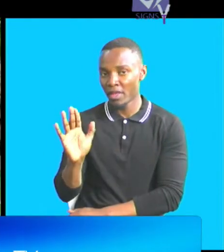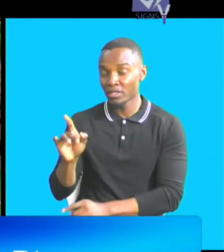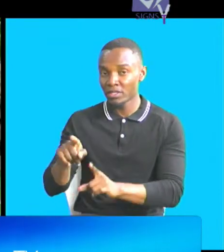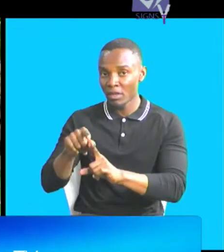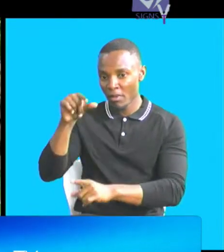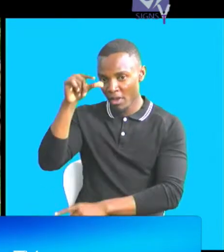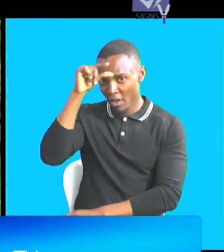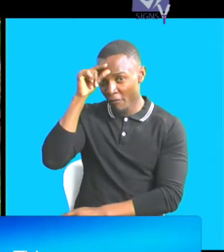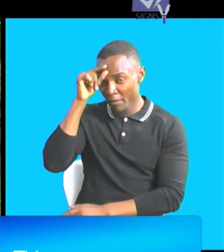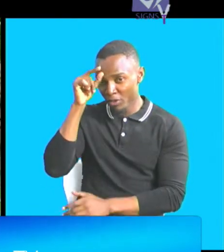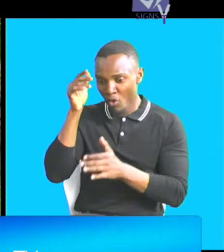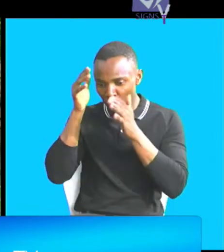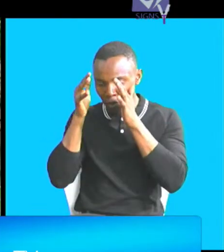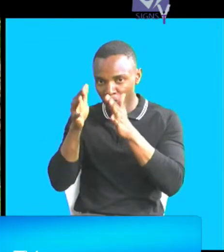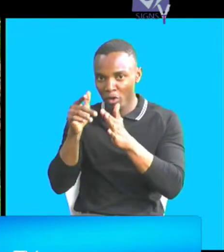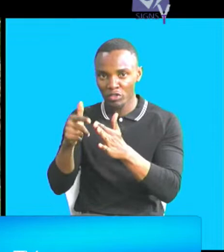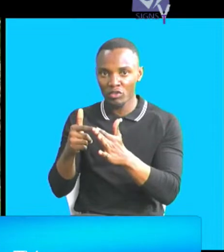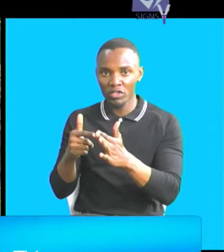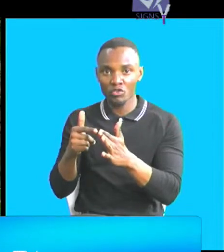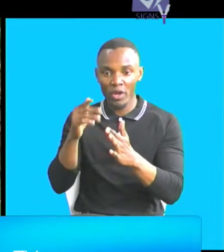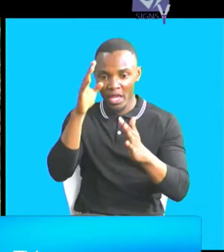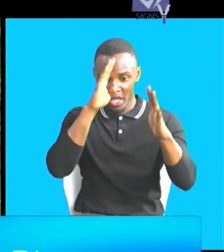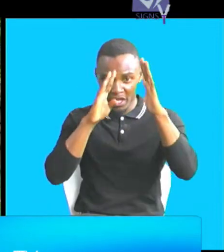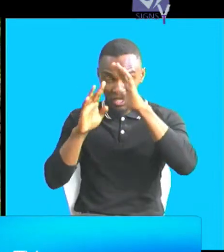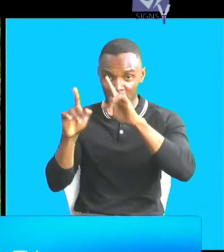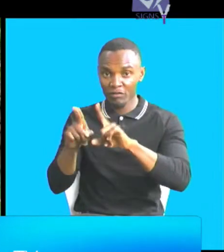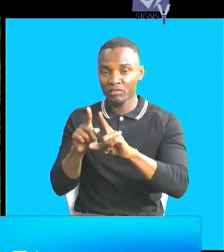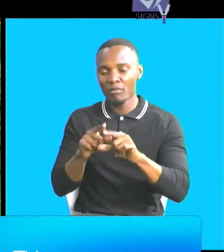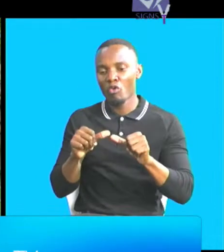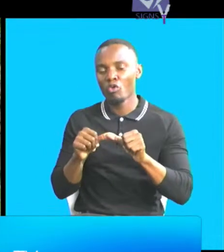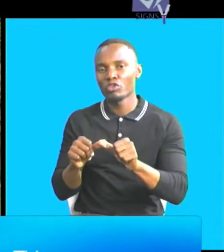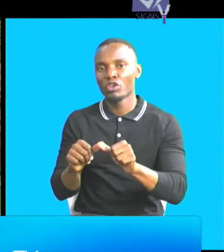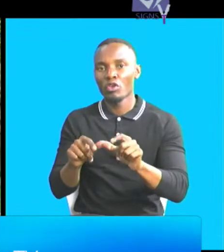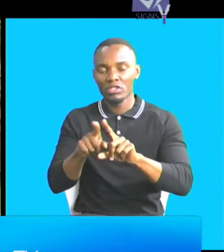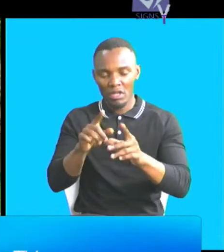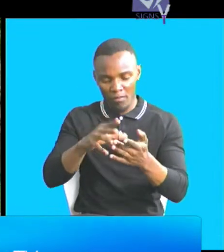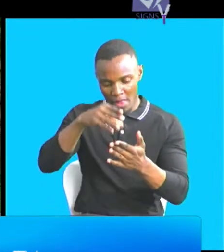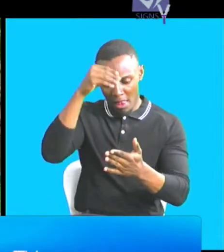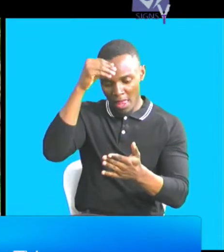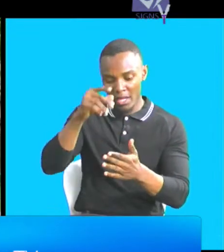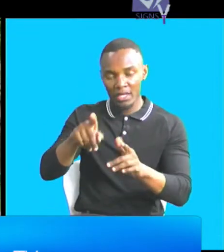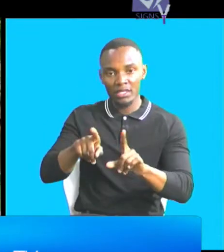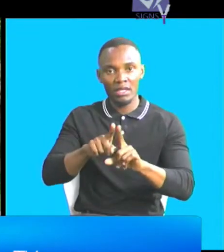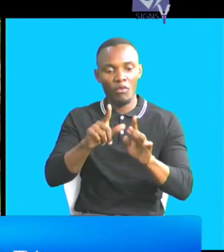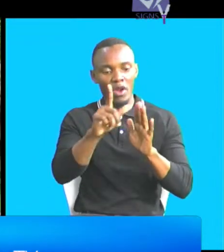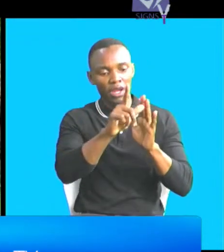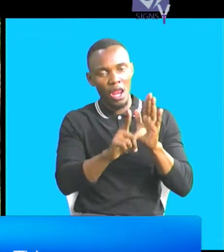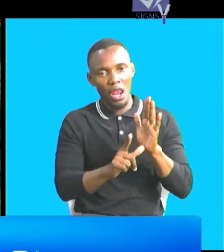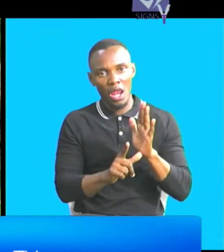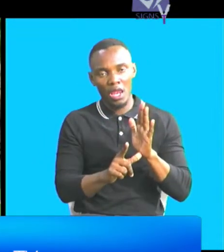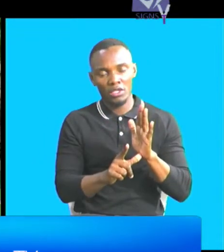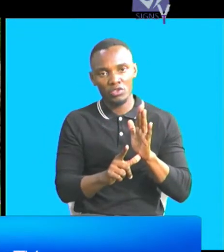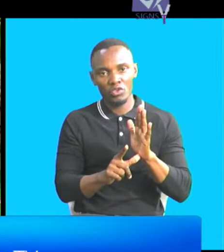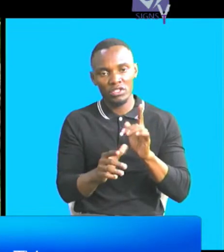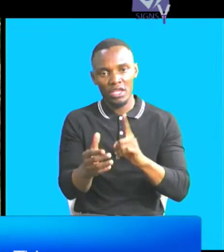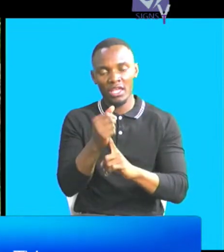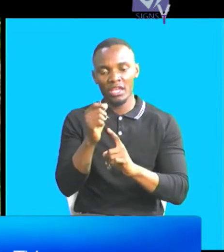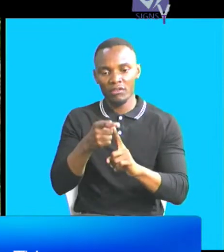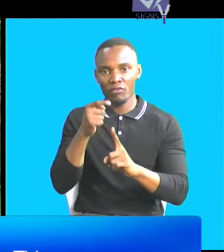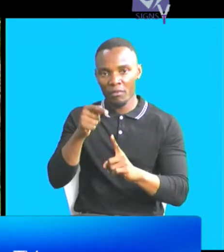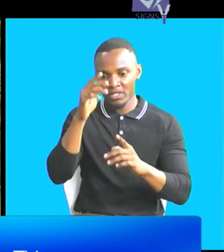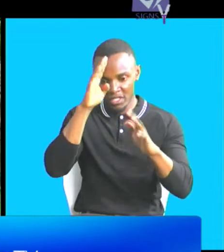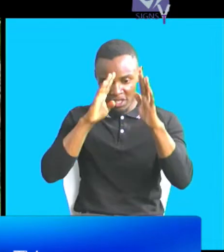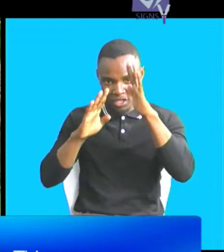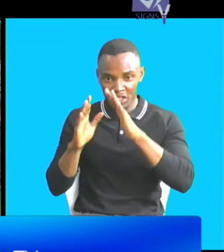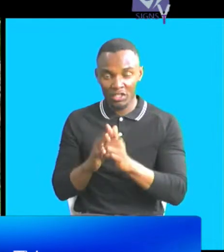initiative and keep on pushing further and learning and building lessons from this initiative. So that is exactly what has happened.